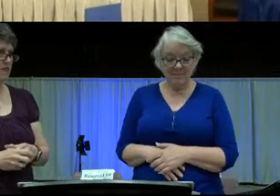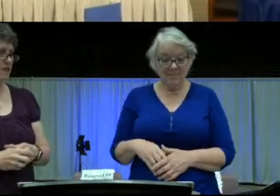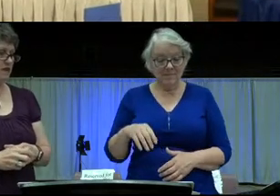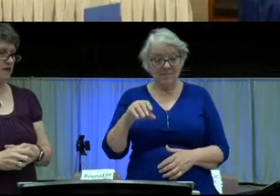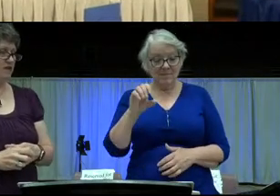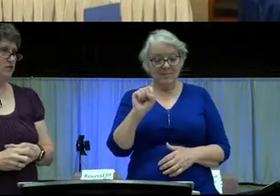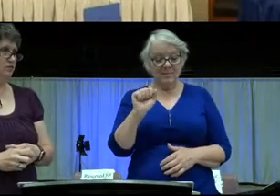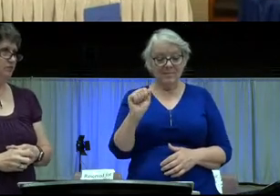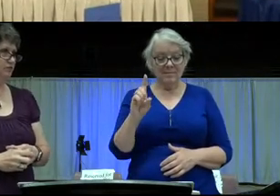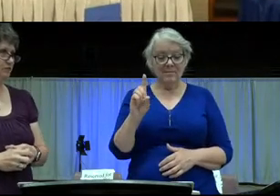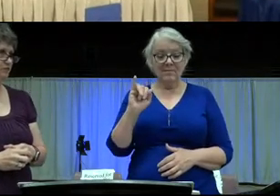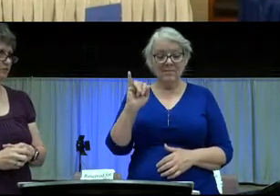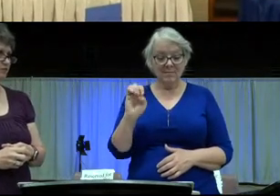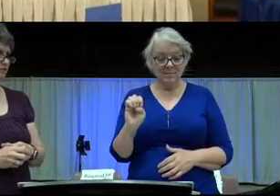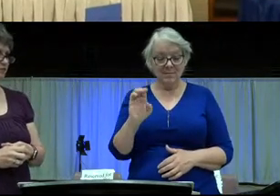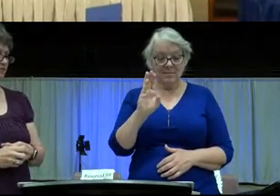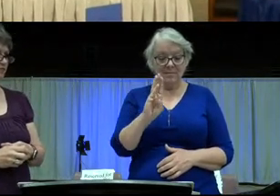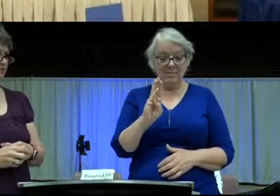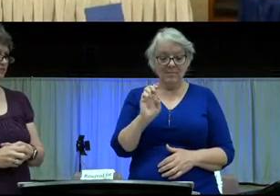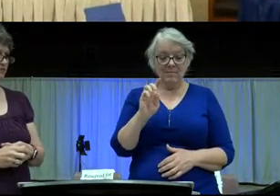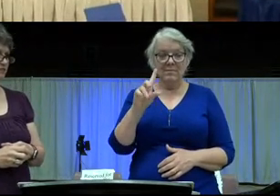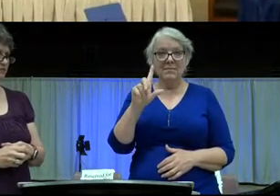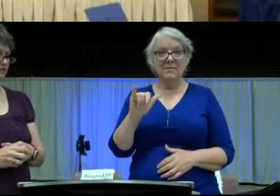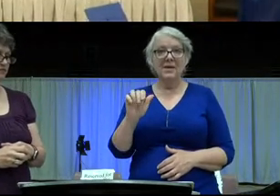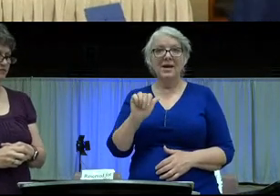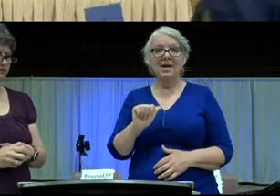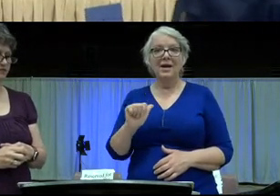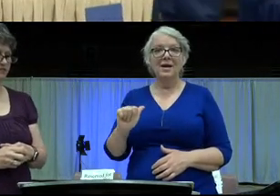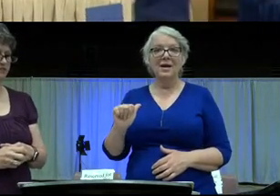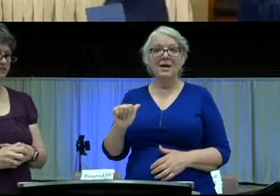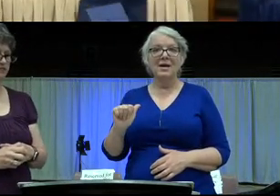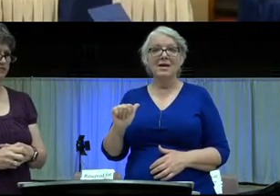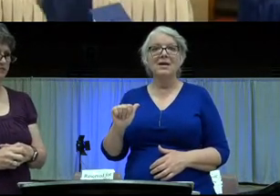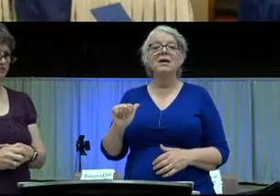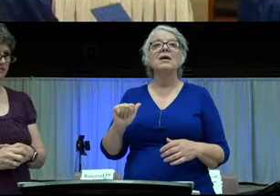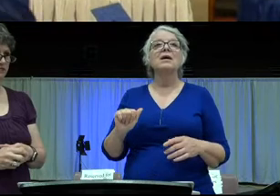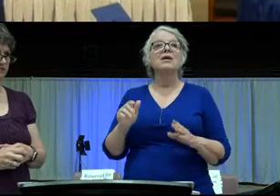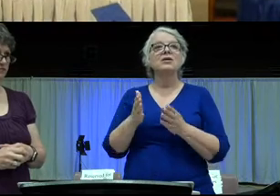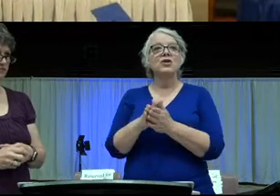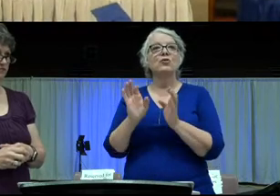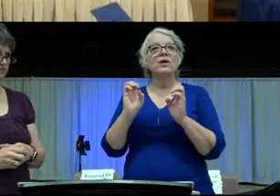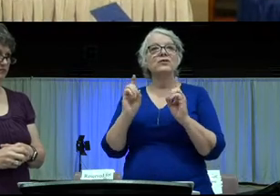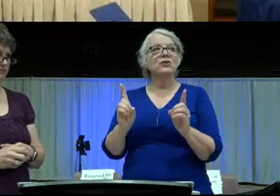Sadie Ann Bailey, Associate of Arts, General Education, Honors, Phi Theta Kappa.